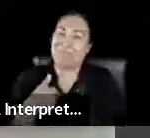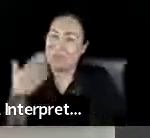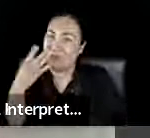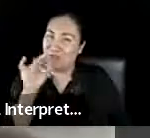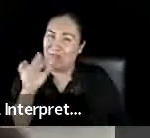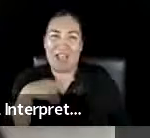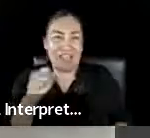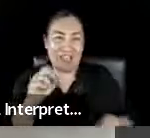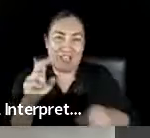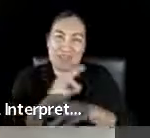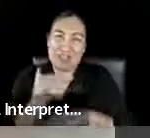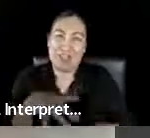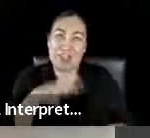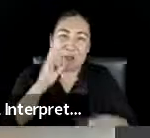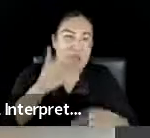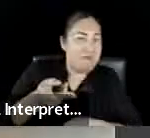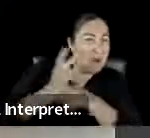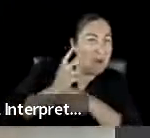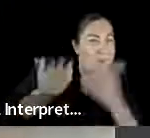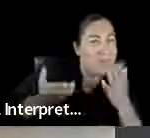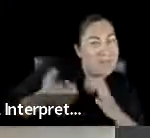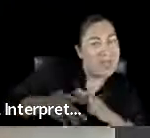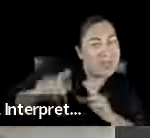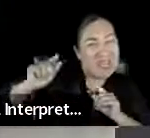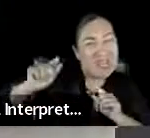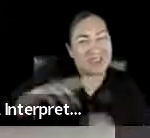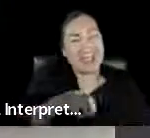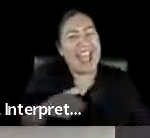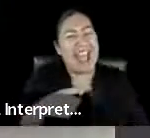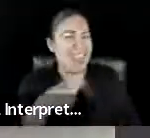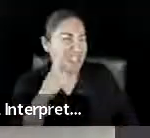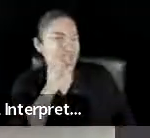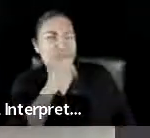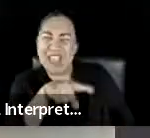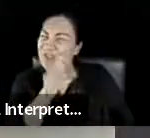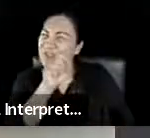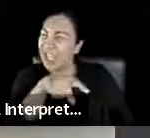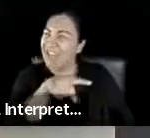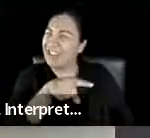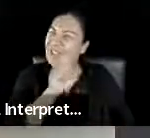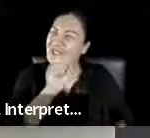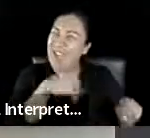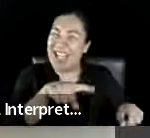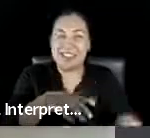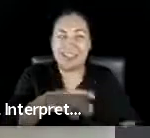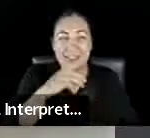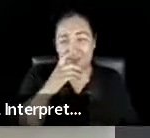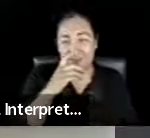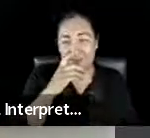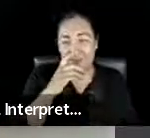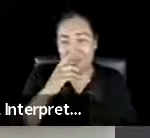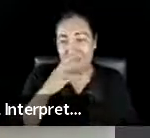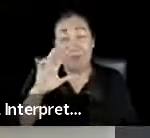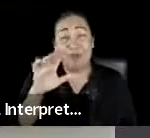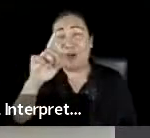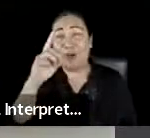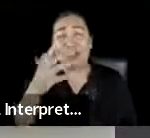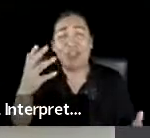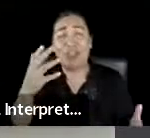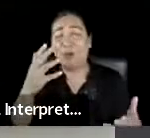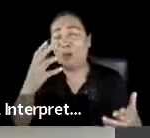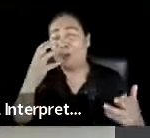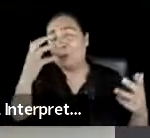hat, but I might try. I might have to borrow it sometime. So I think you could do it, man. I think you could. hey, well, first off, just thanks for your kind words